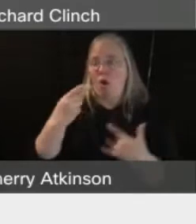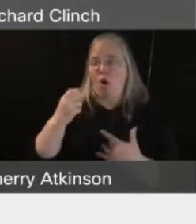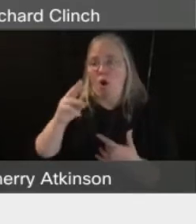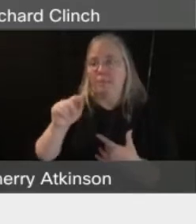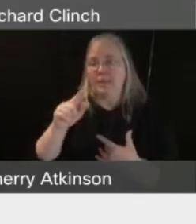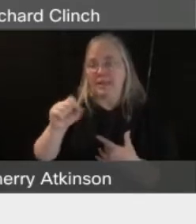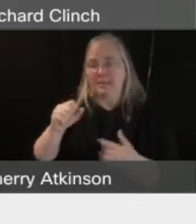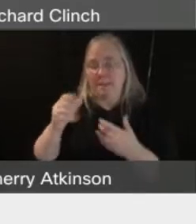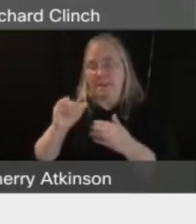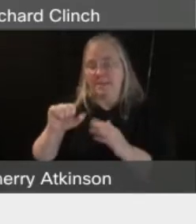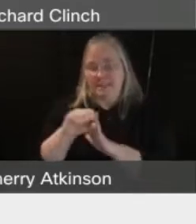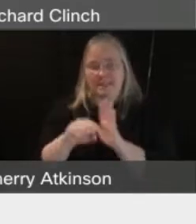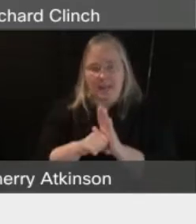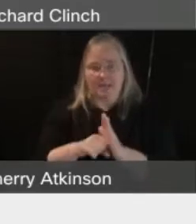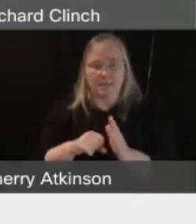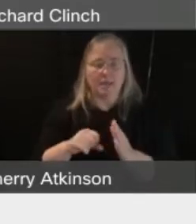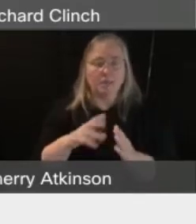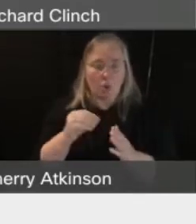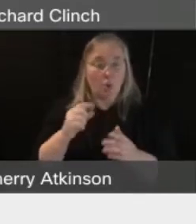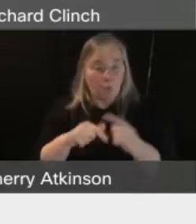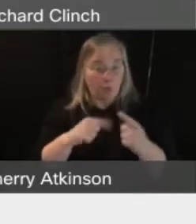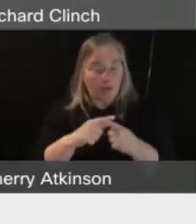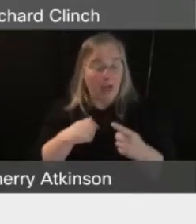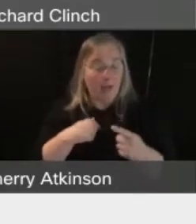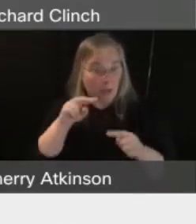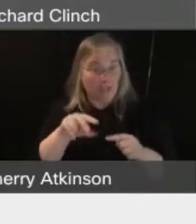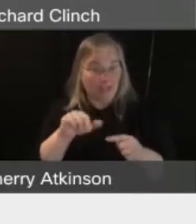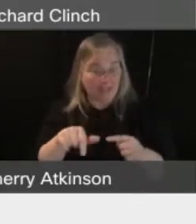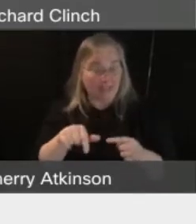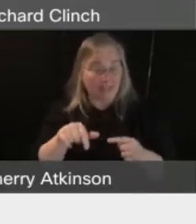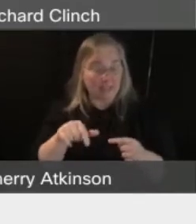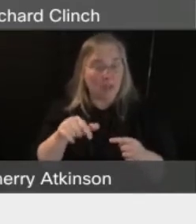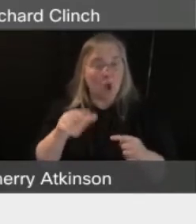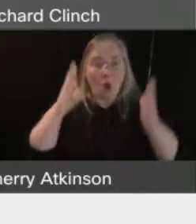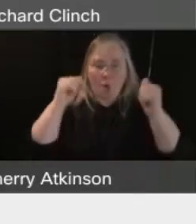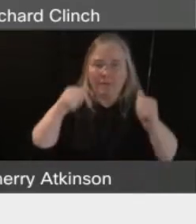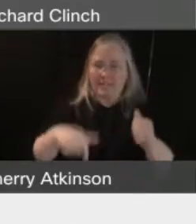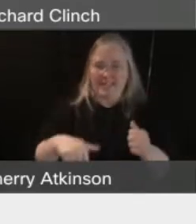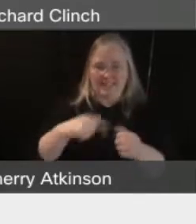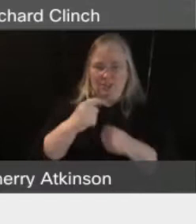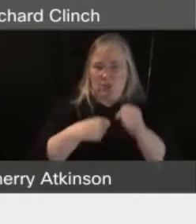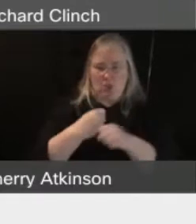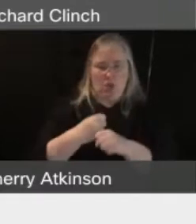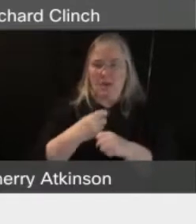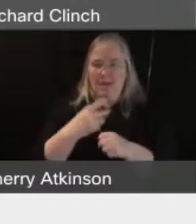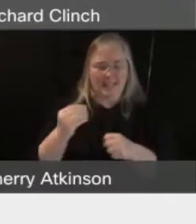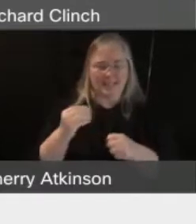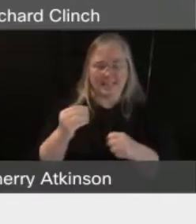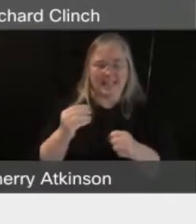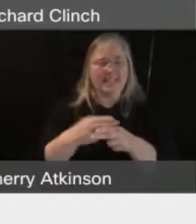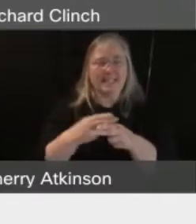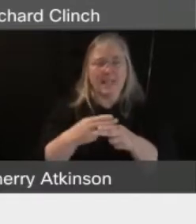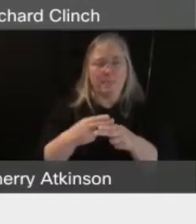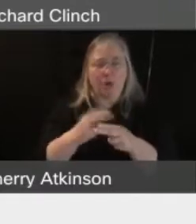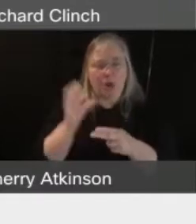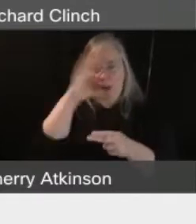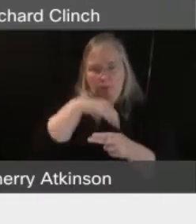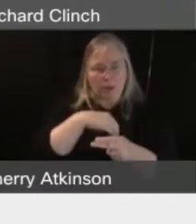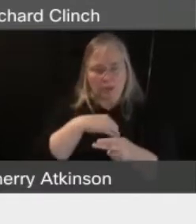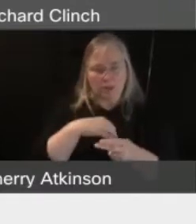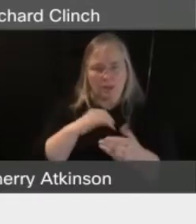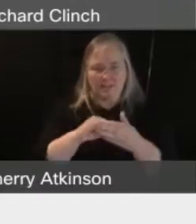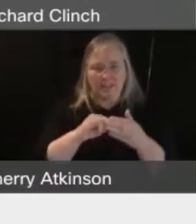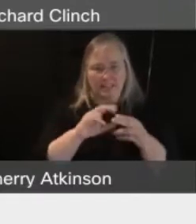process. And as what I'm looking at this is, hopefully this will be a temporary aberration of this dip of our, because we know where those students